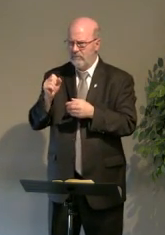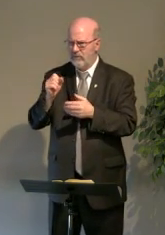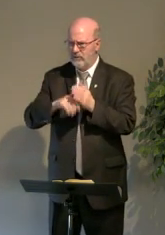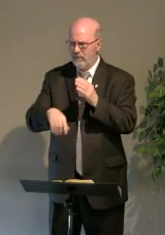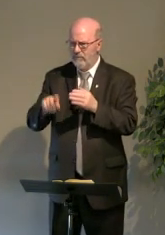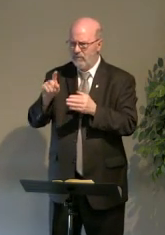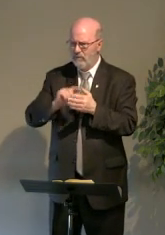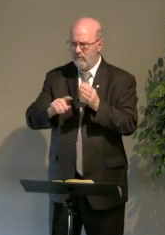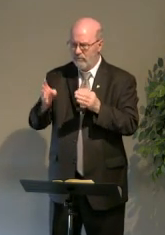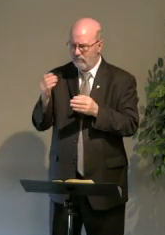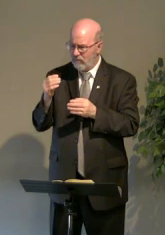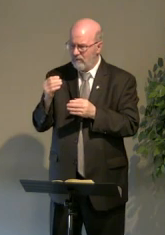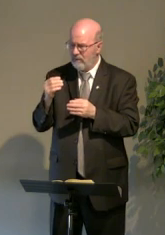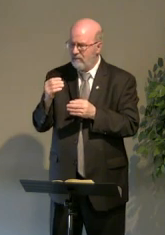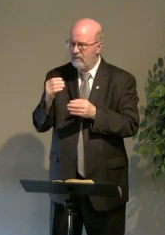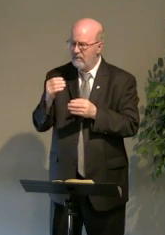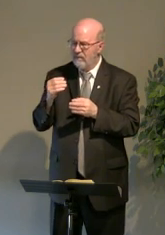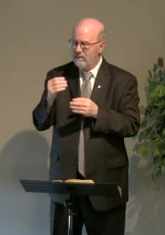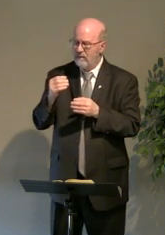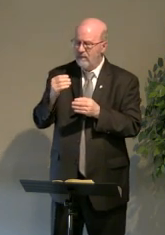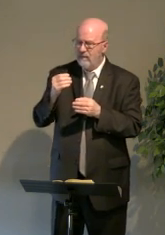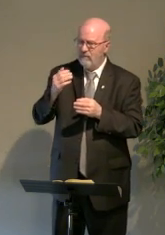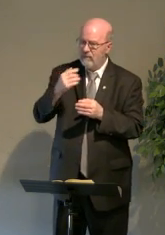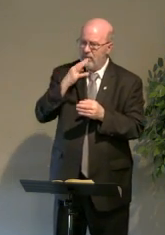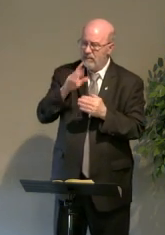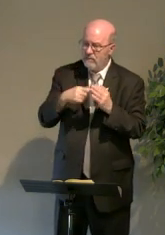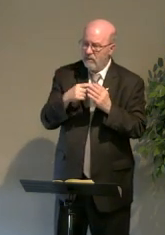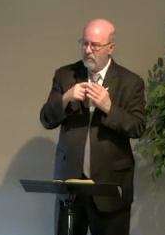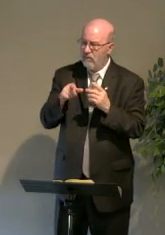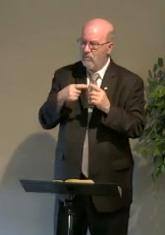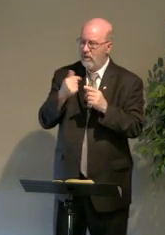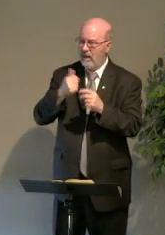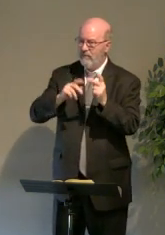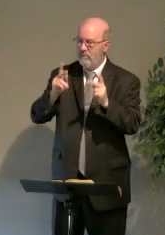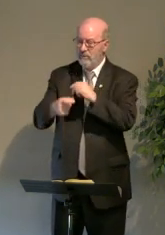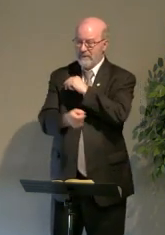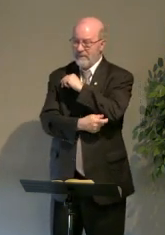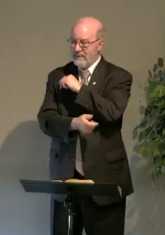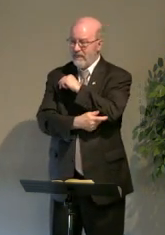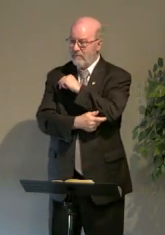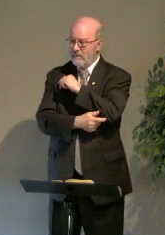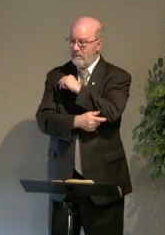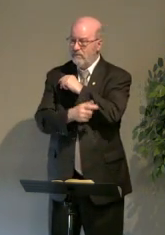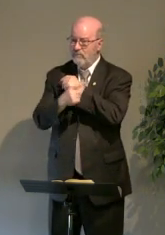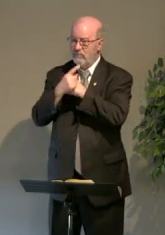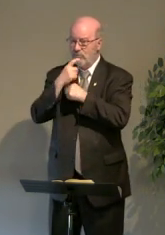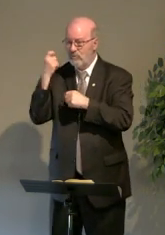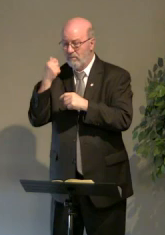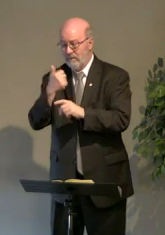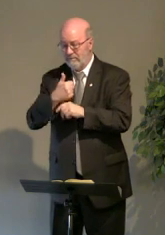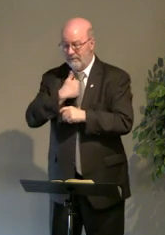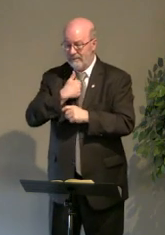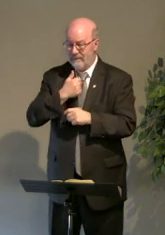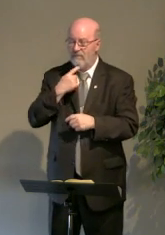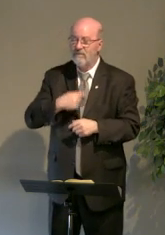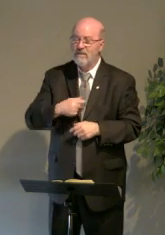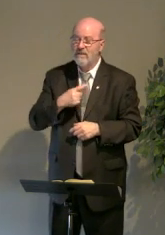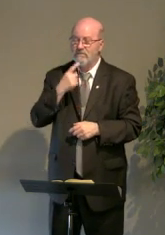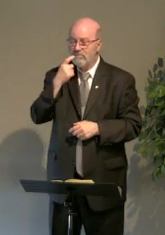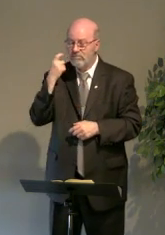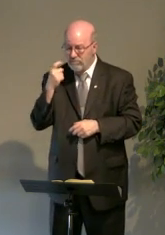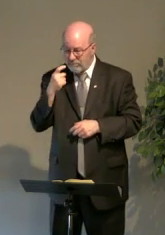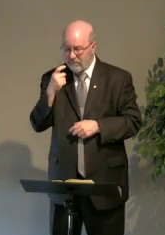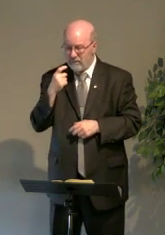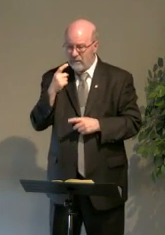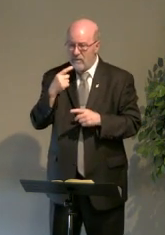James chapter 1, verse 14 and 15 that talks about when every man is tempted, when we're drawn away of our own lust and enticed. And